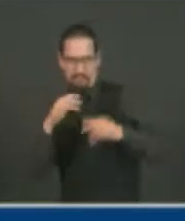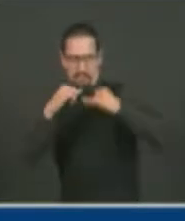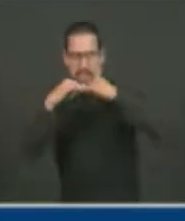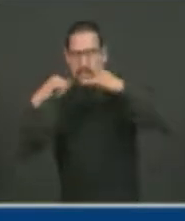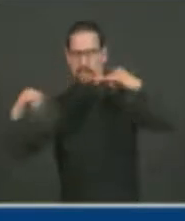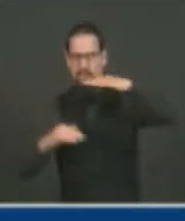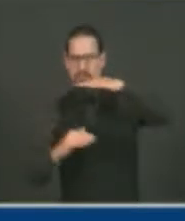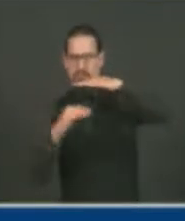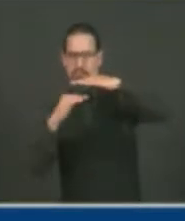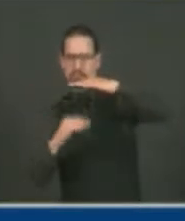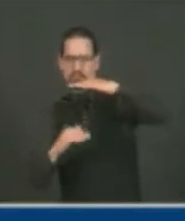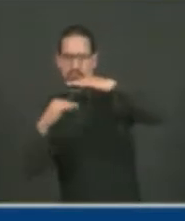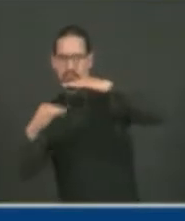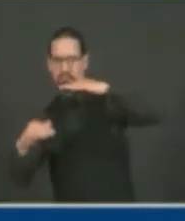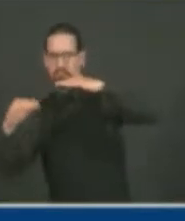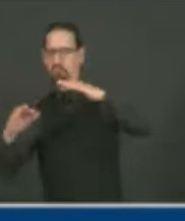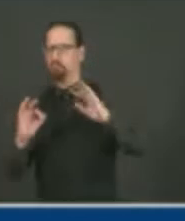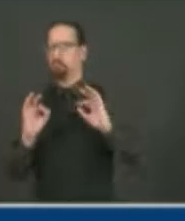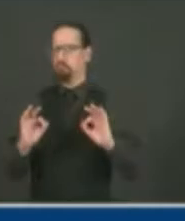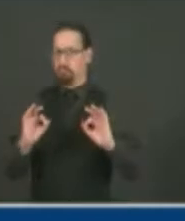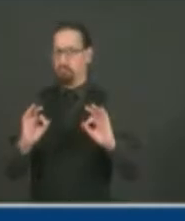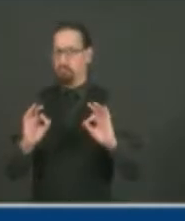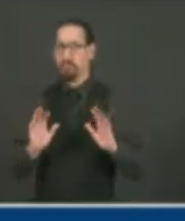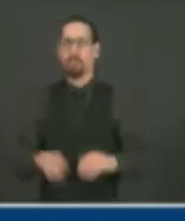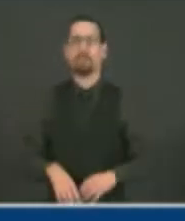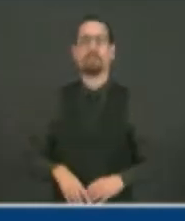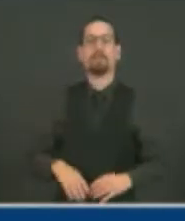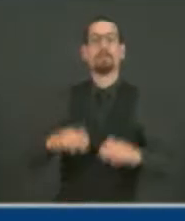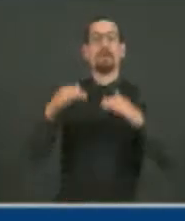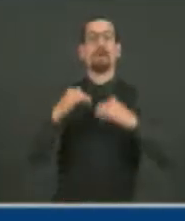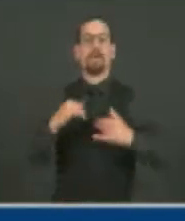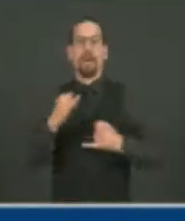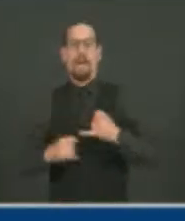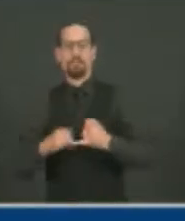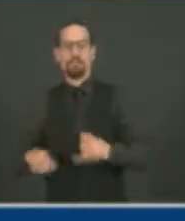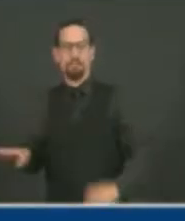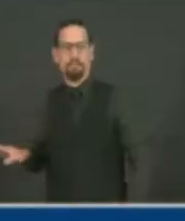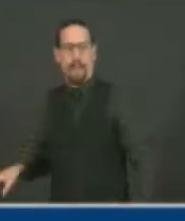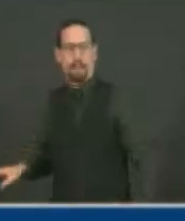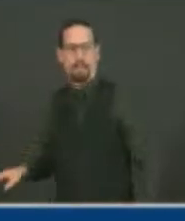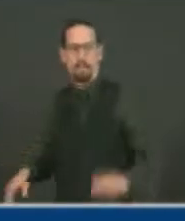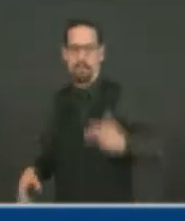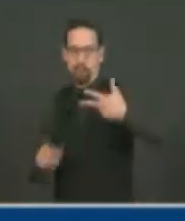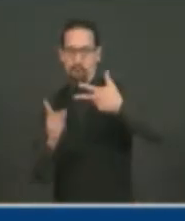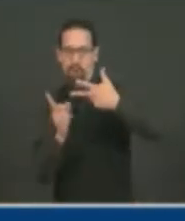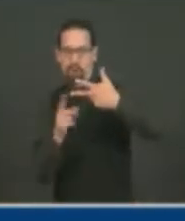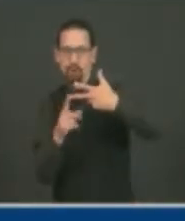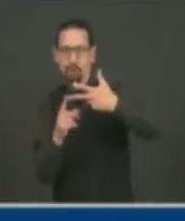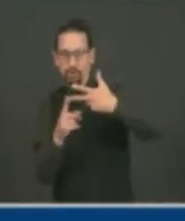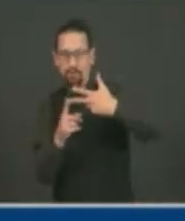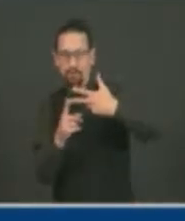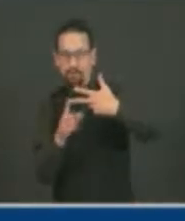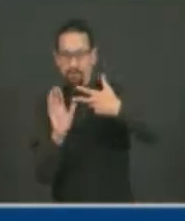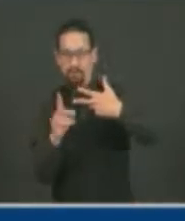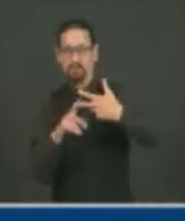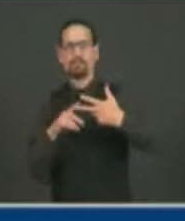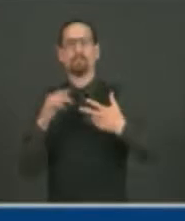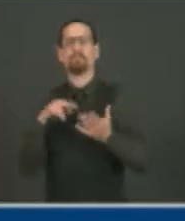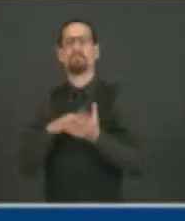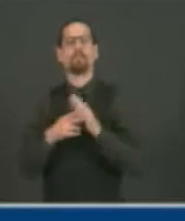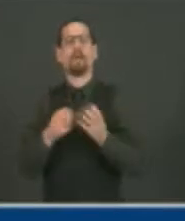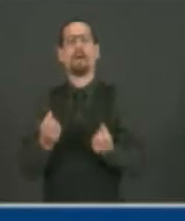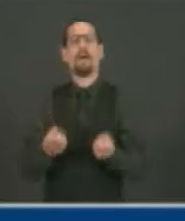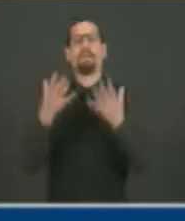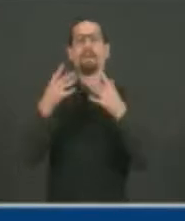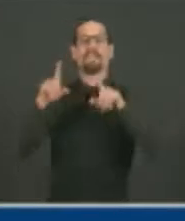line is at 100 cases, which you will recall is our metric for a full reopening of schools.